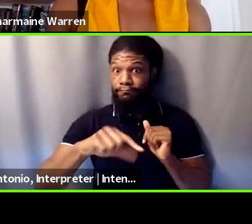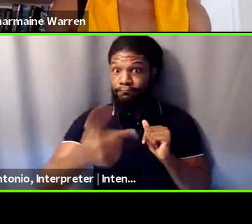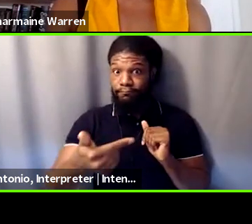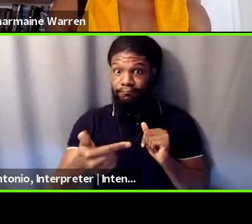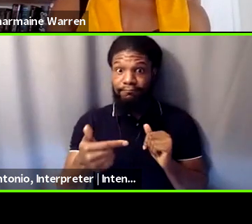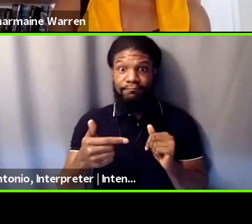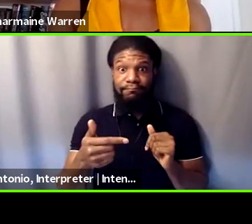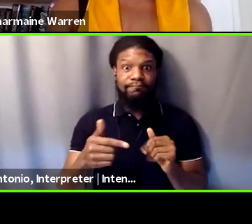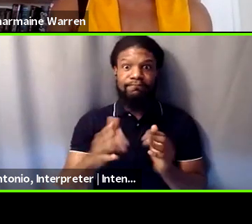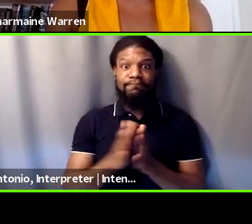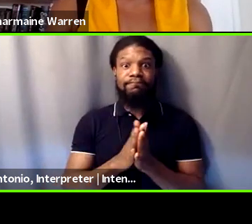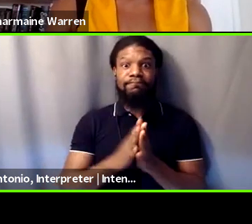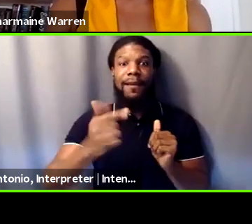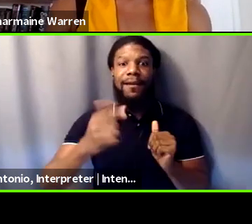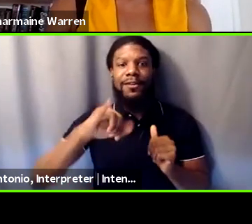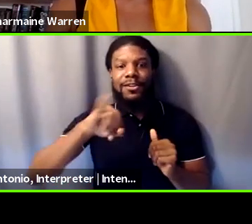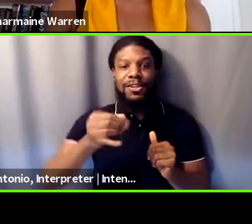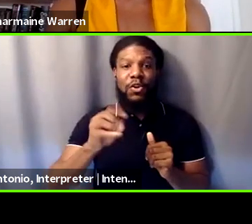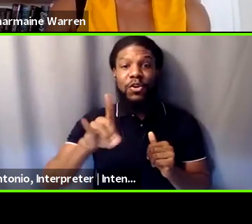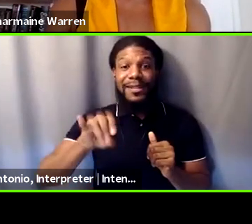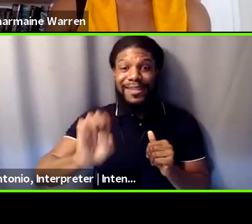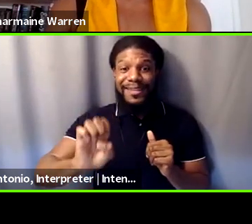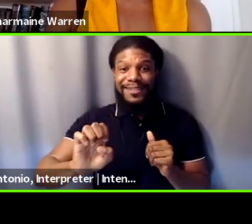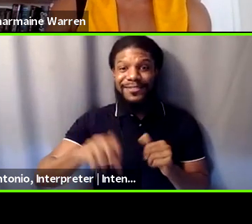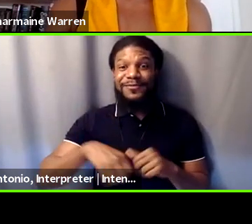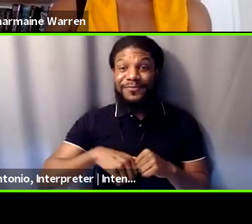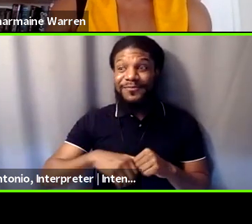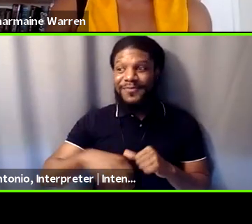Jodie. Hi.